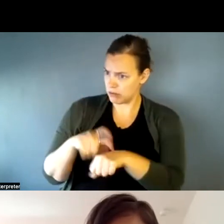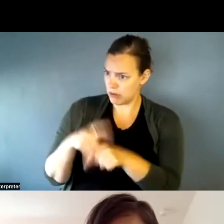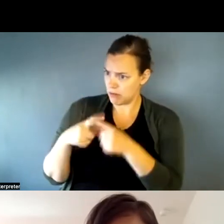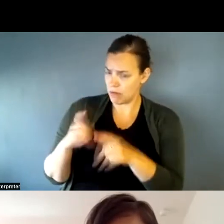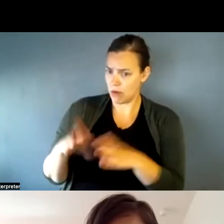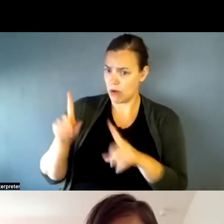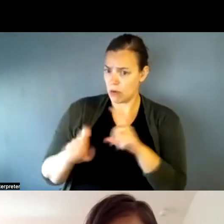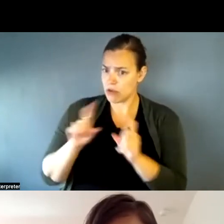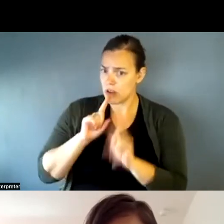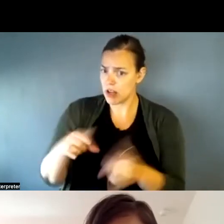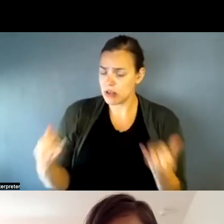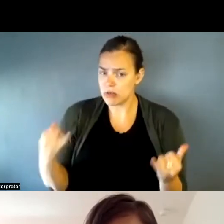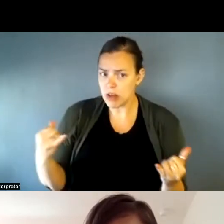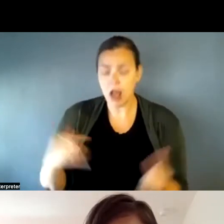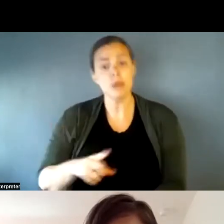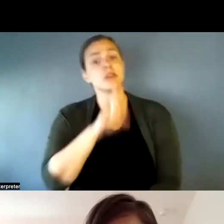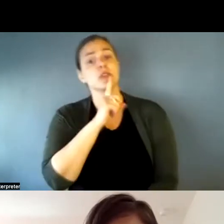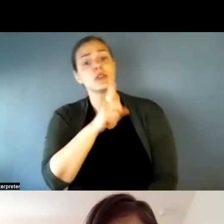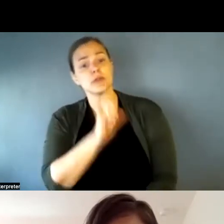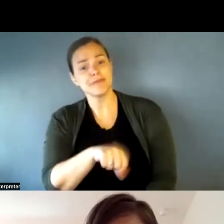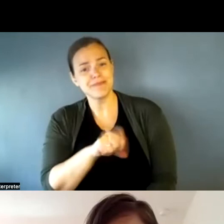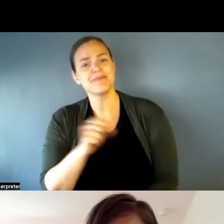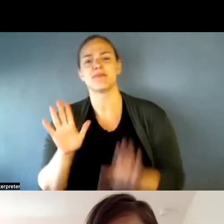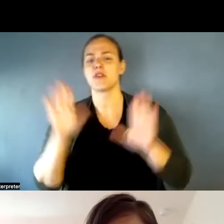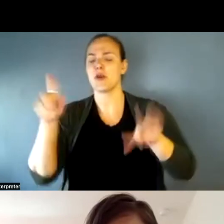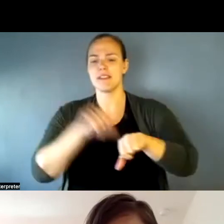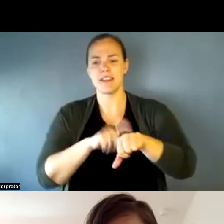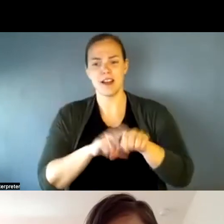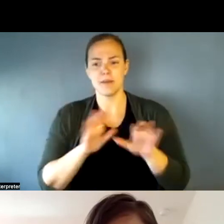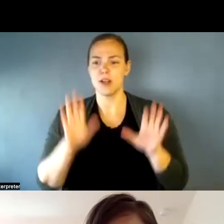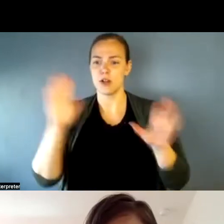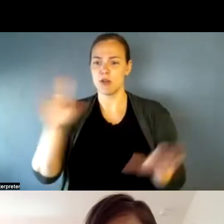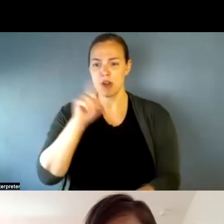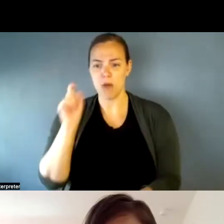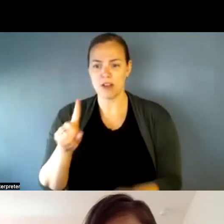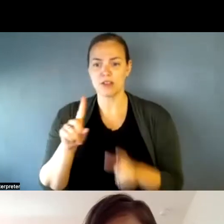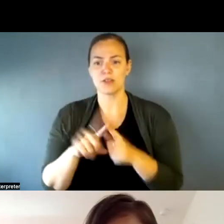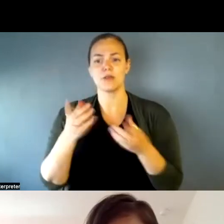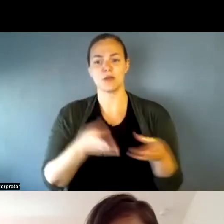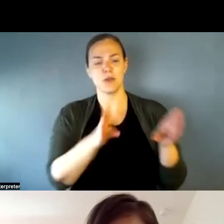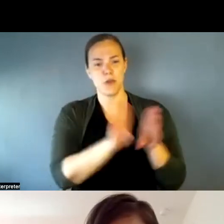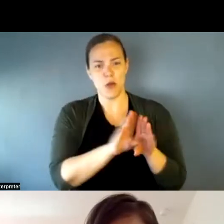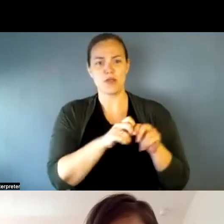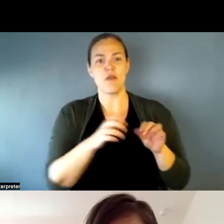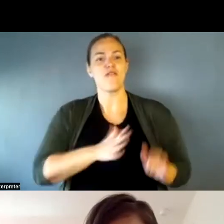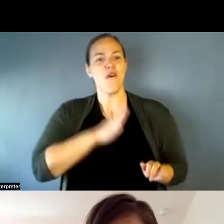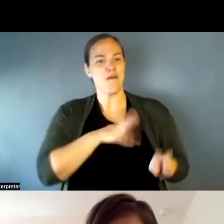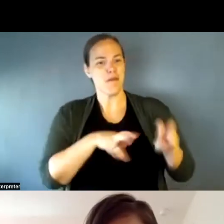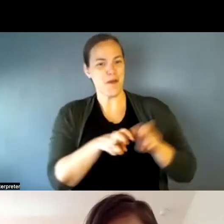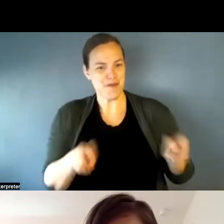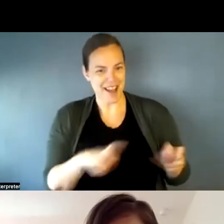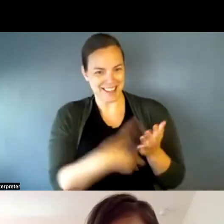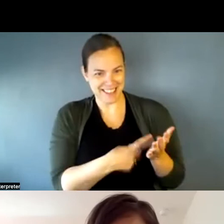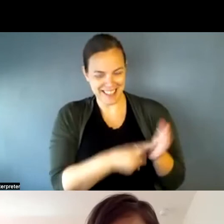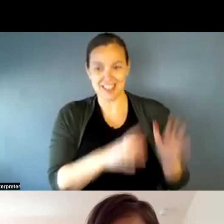answer? Sure. I think this is a great time and a great question to end on with our formal, more panel discussion.